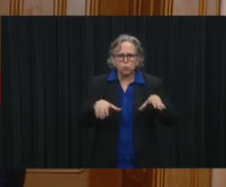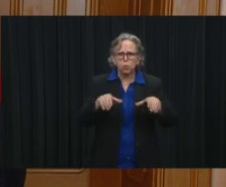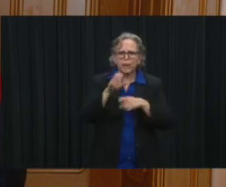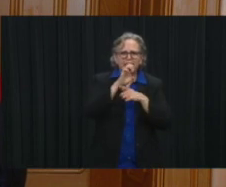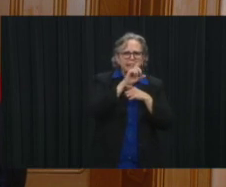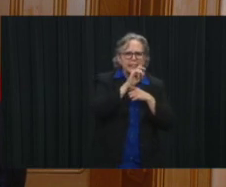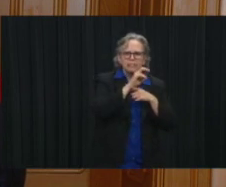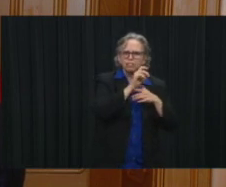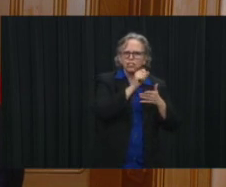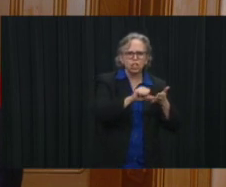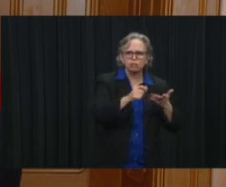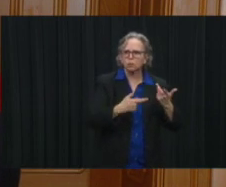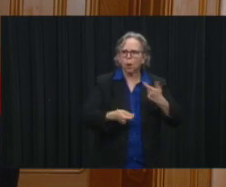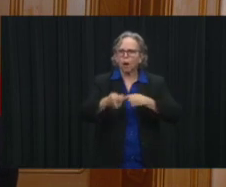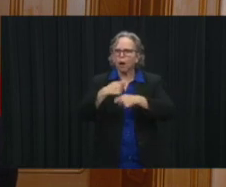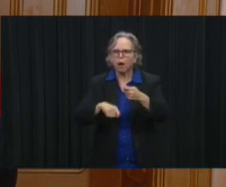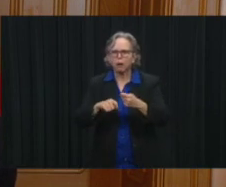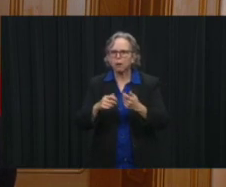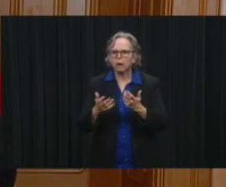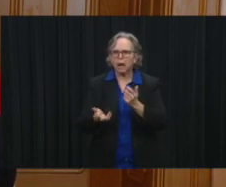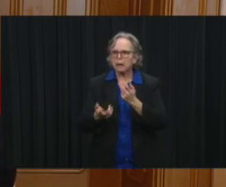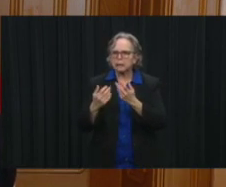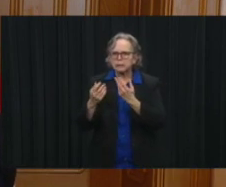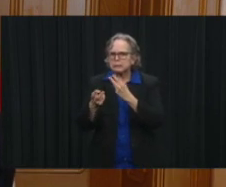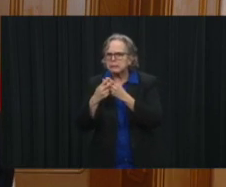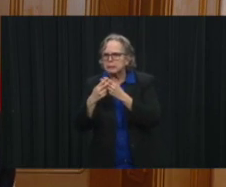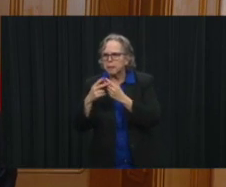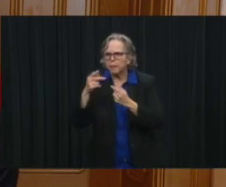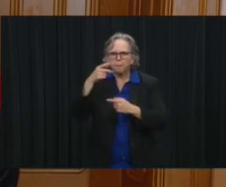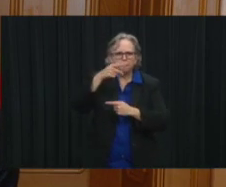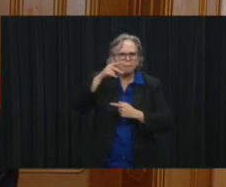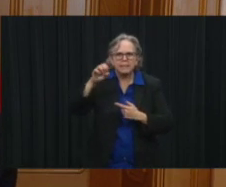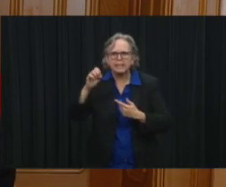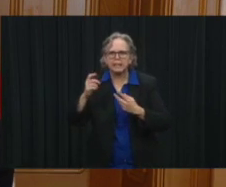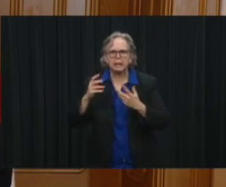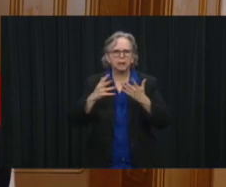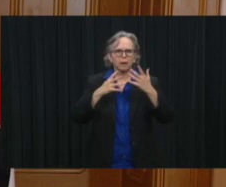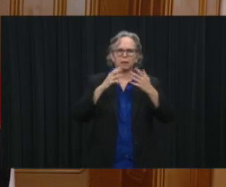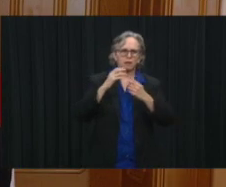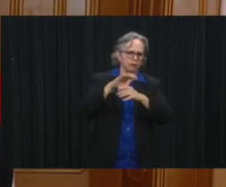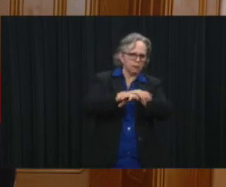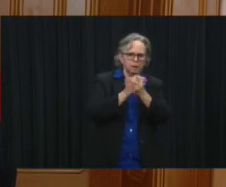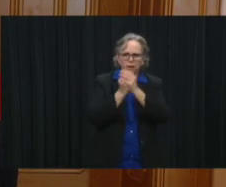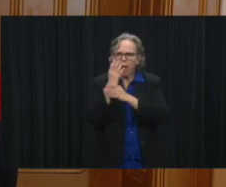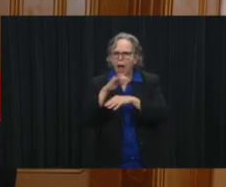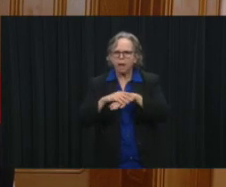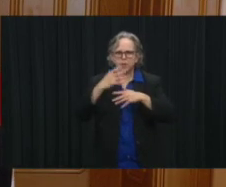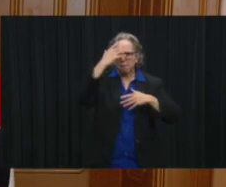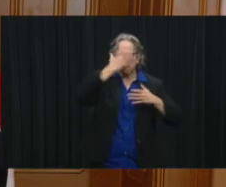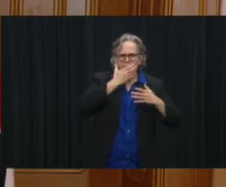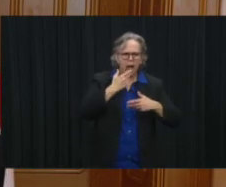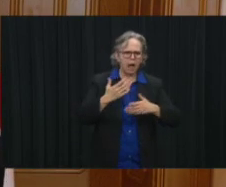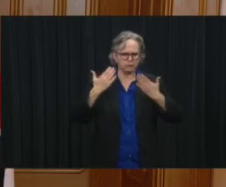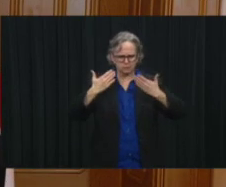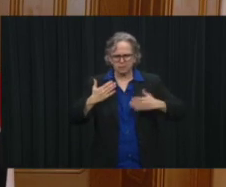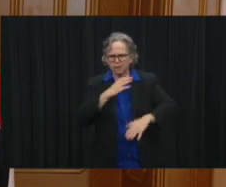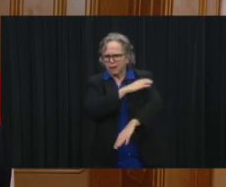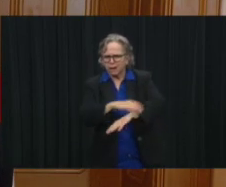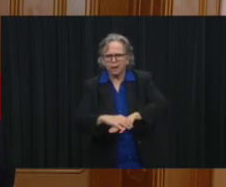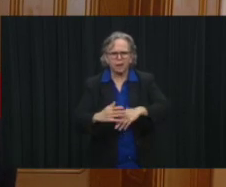PPE, the masks, the gowns, the other equipment that is needed, like the ventilators and respirators.